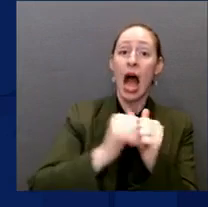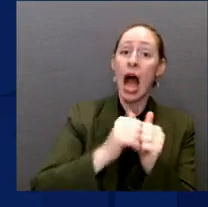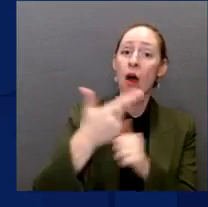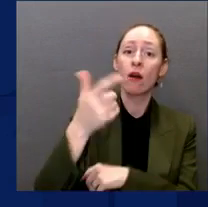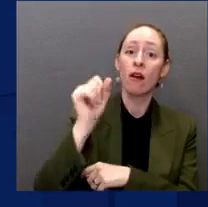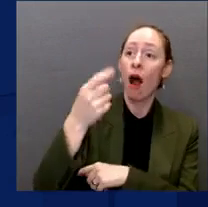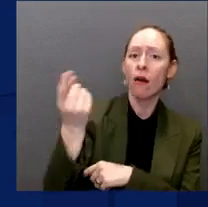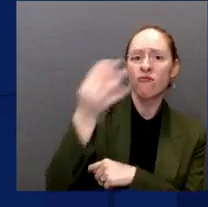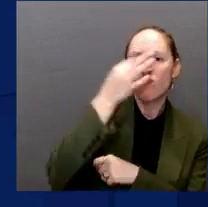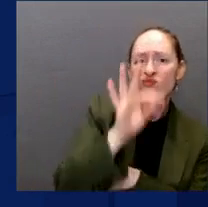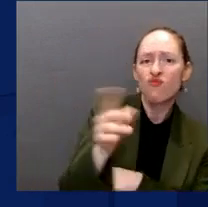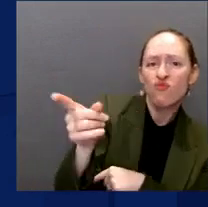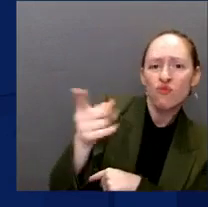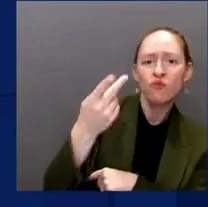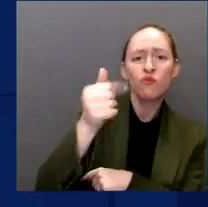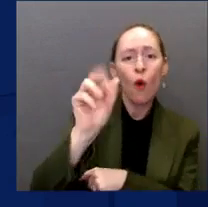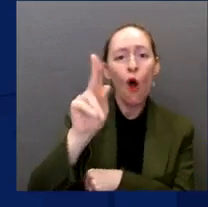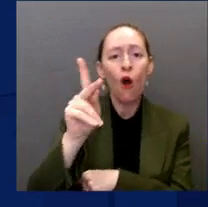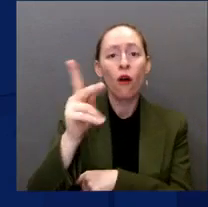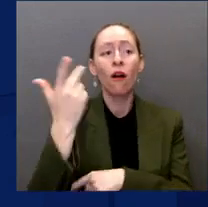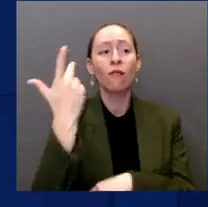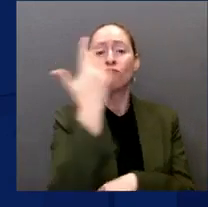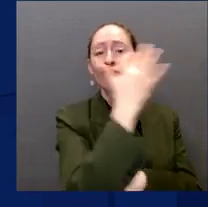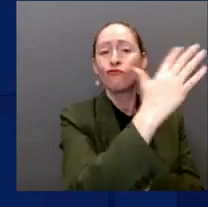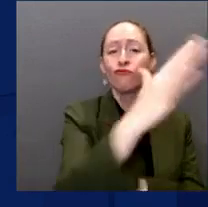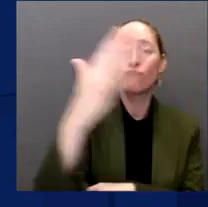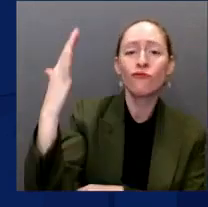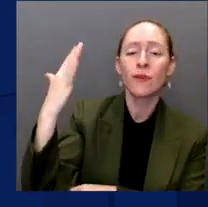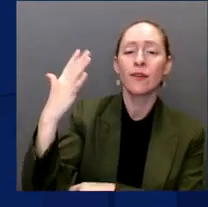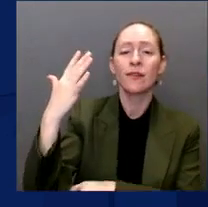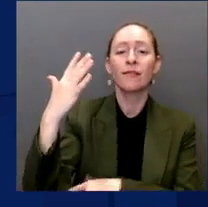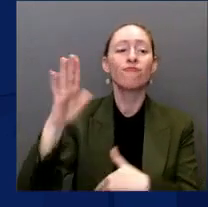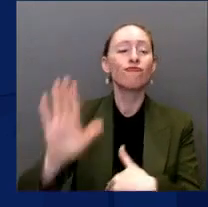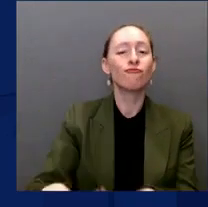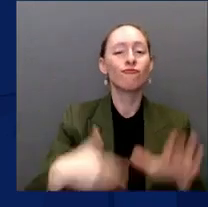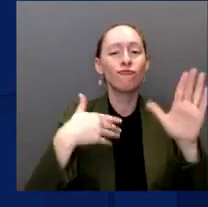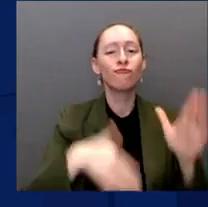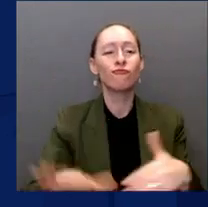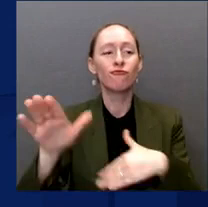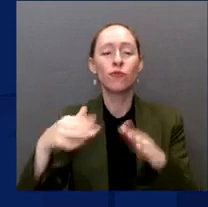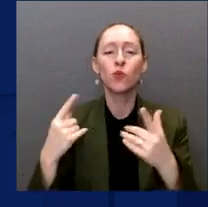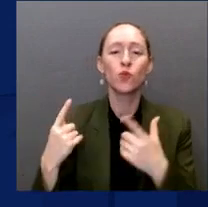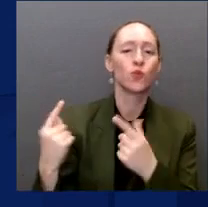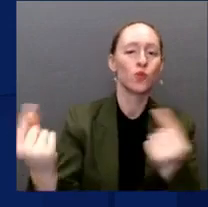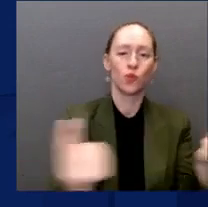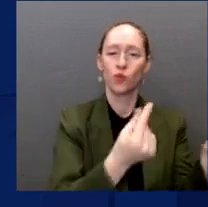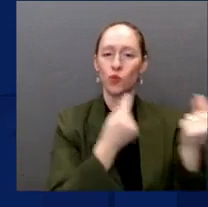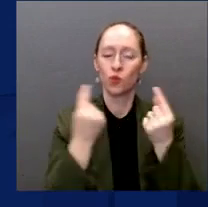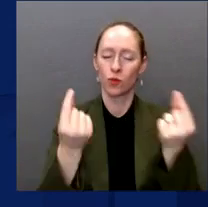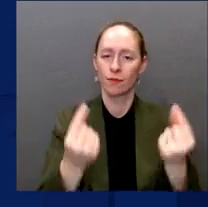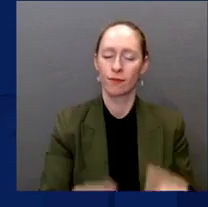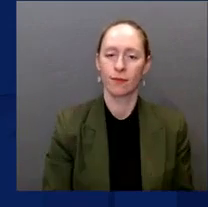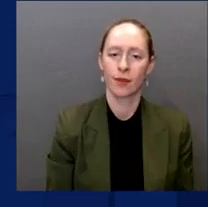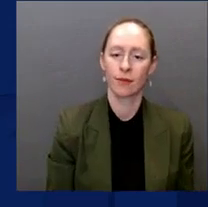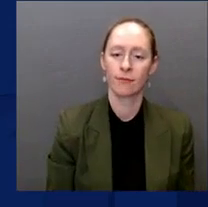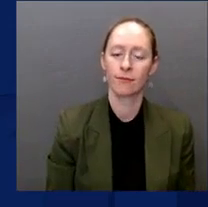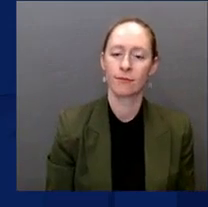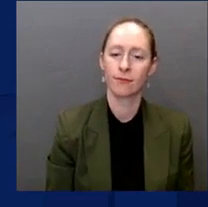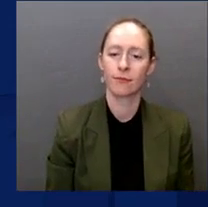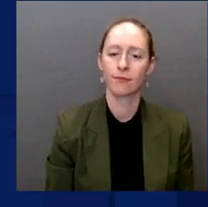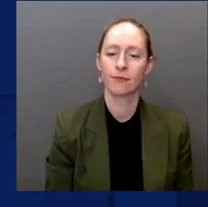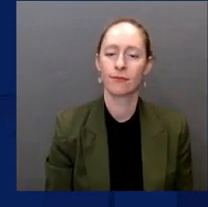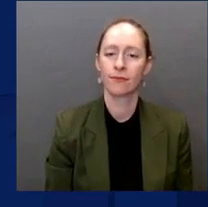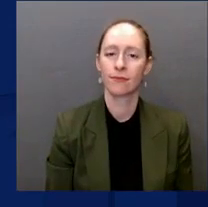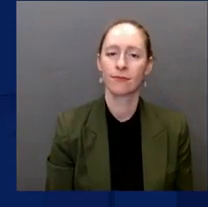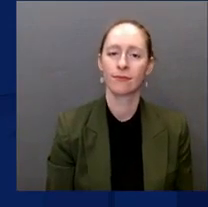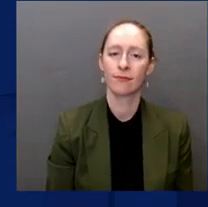bolstering funding for nutrition research so we can advance evidence-based policymaking, particularly on issues of equity,